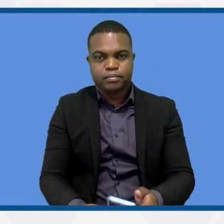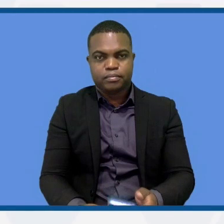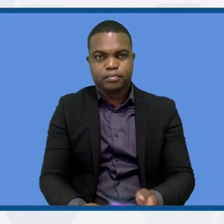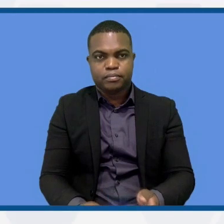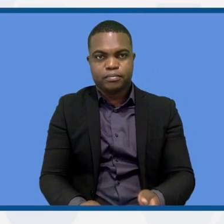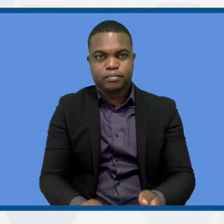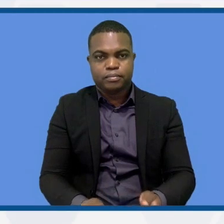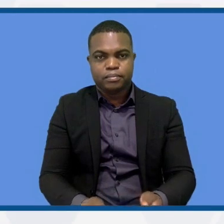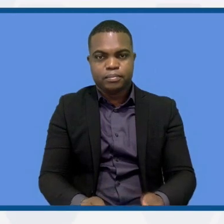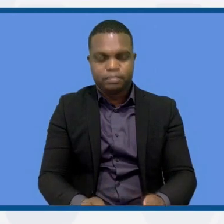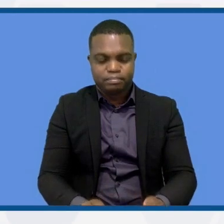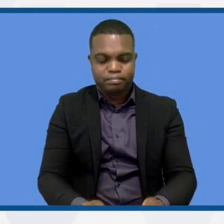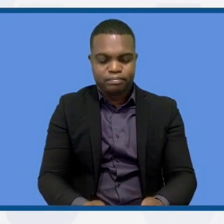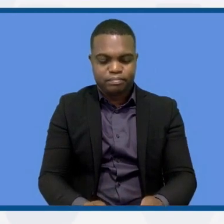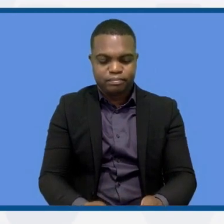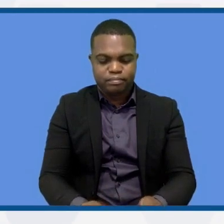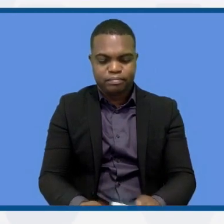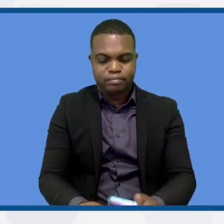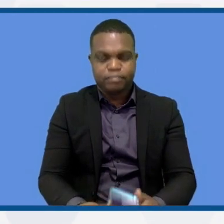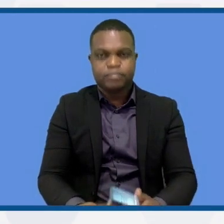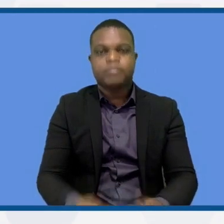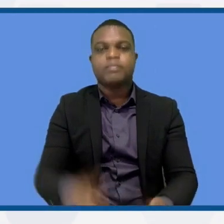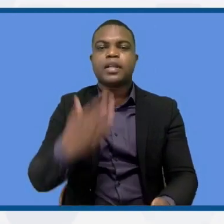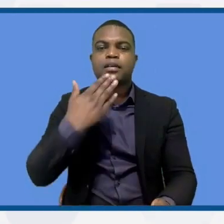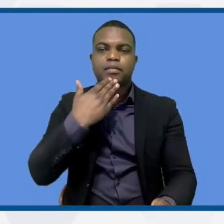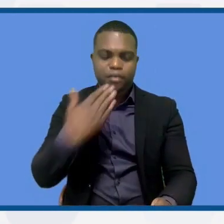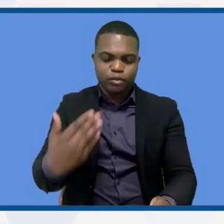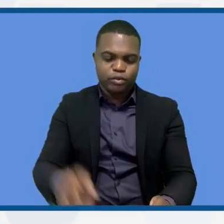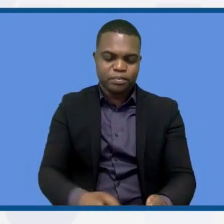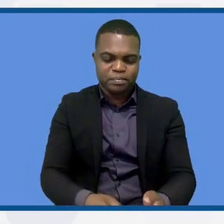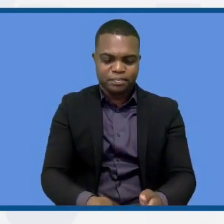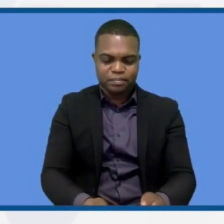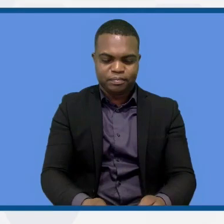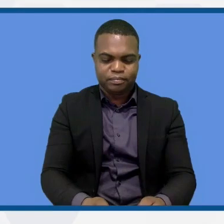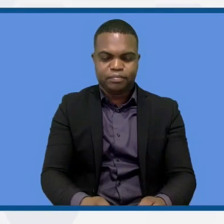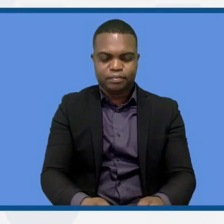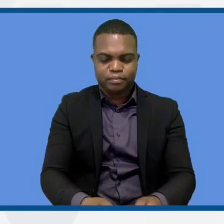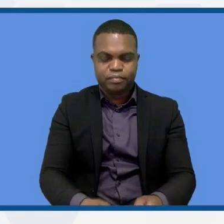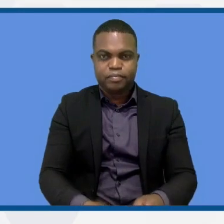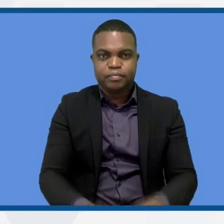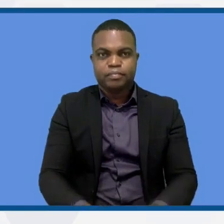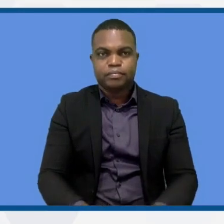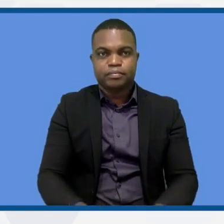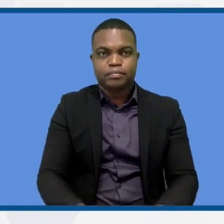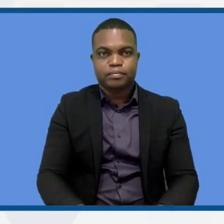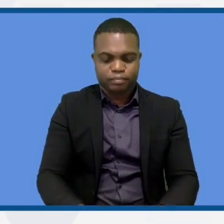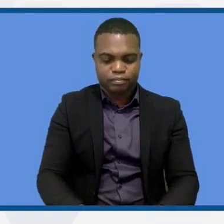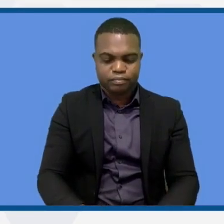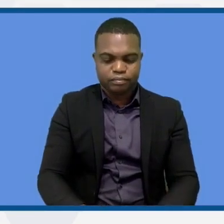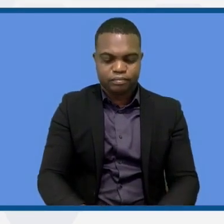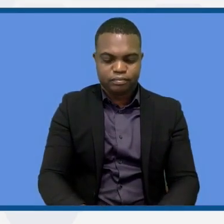we call inclusive infrastructure for climate action. Maybe we